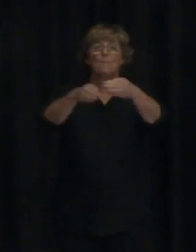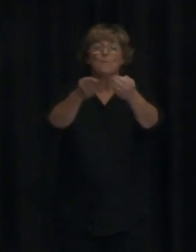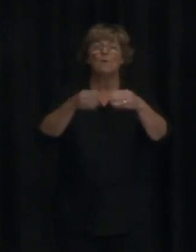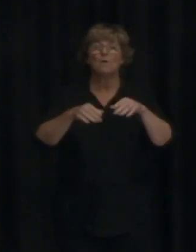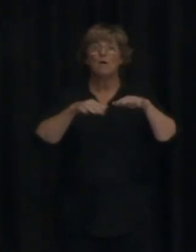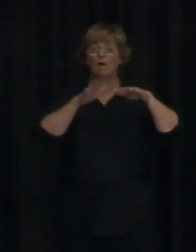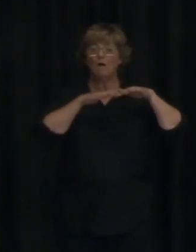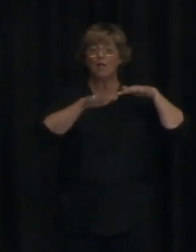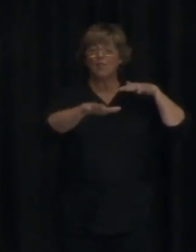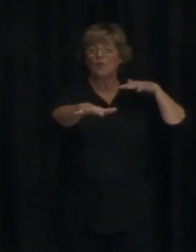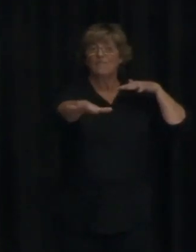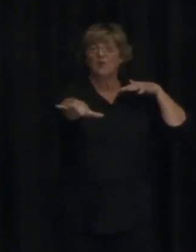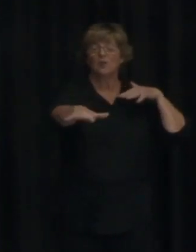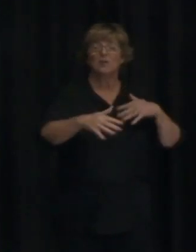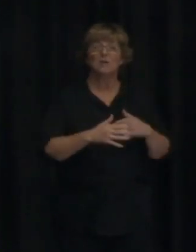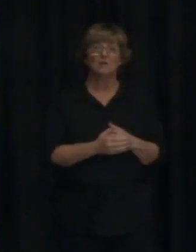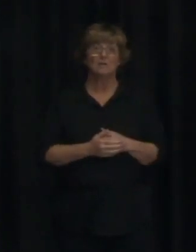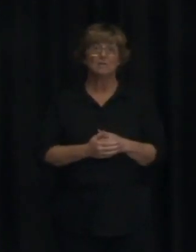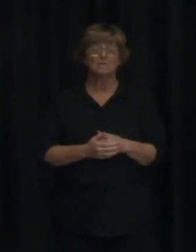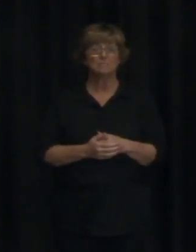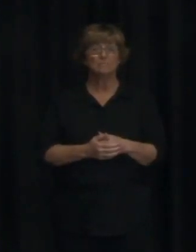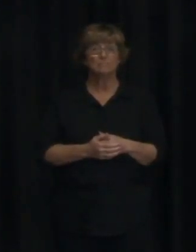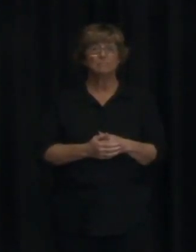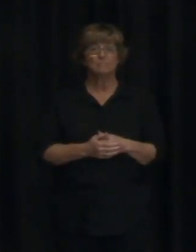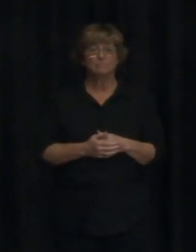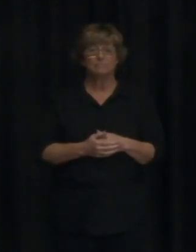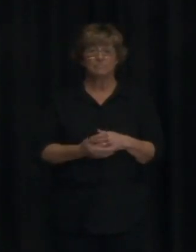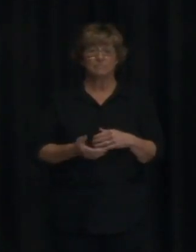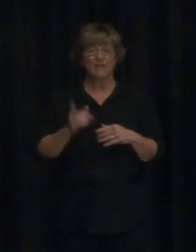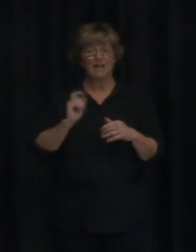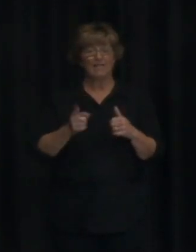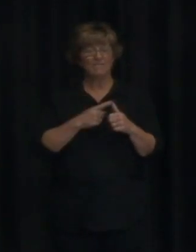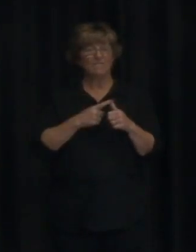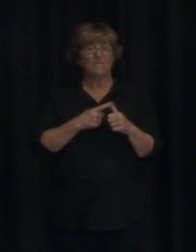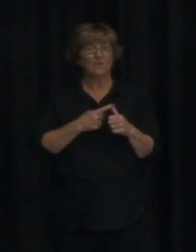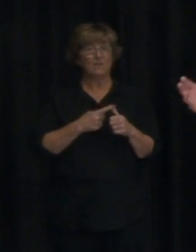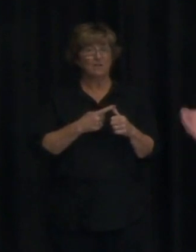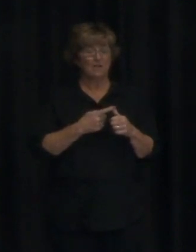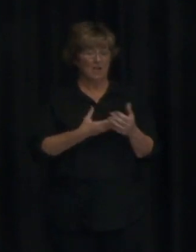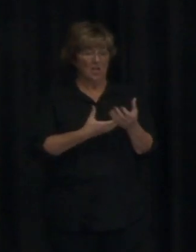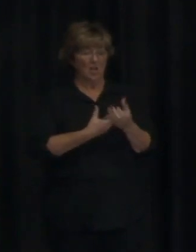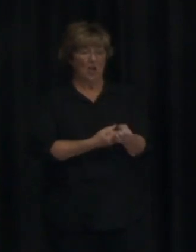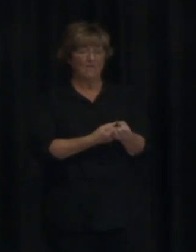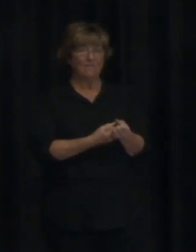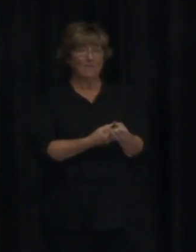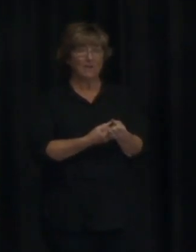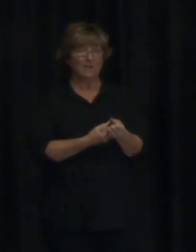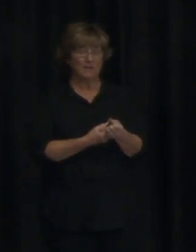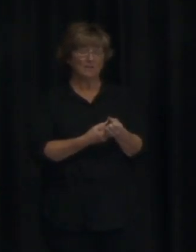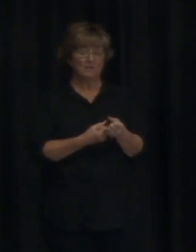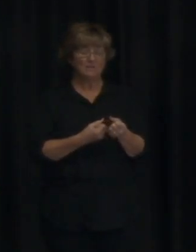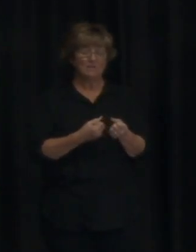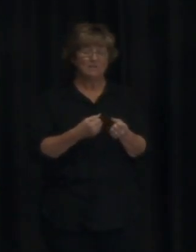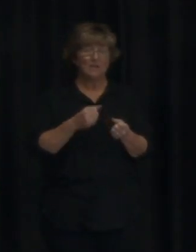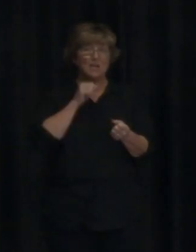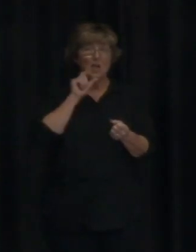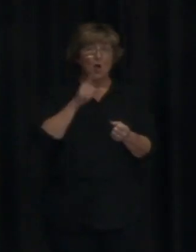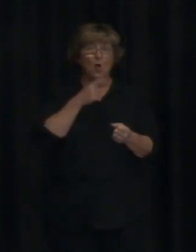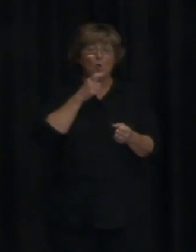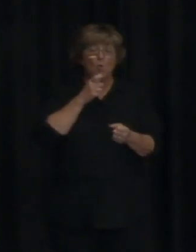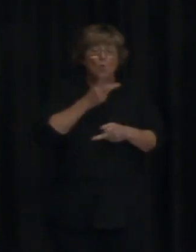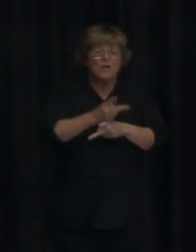the spectrum. But again, on the basis of building confidence and trust, not only for the caregivers, not only for